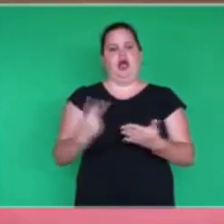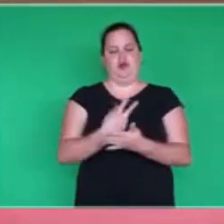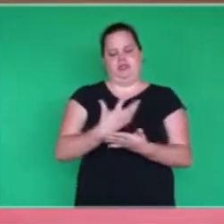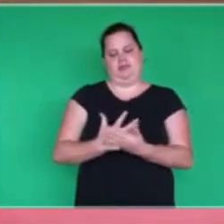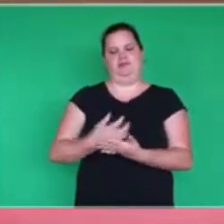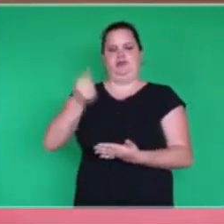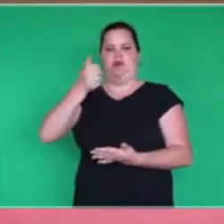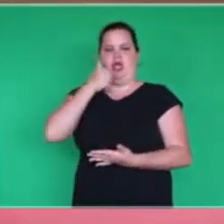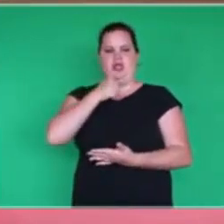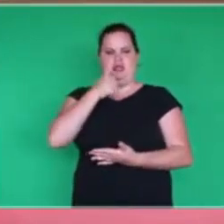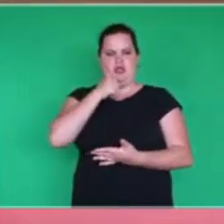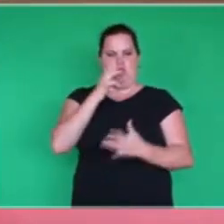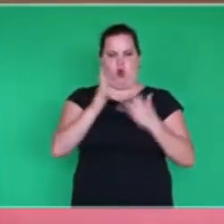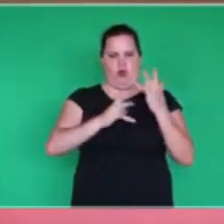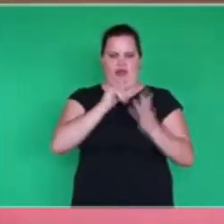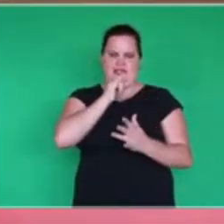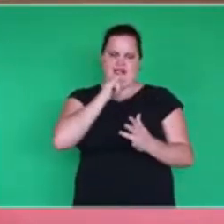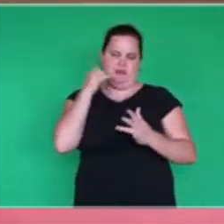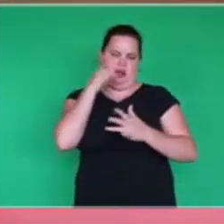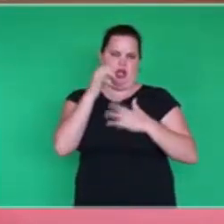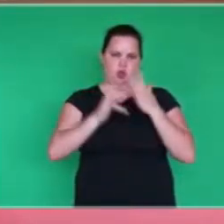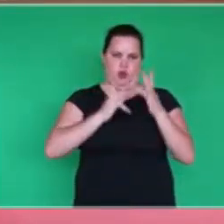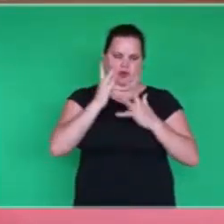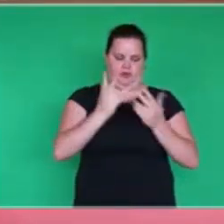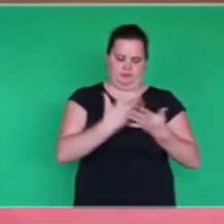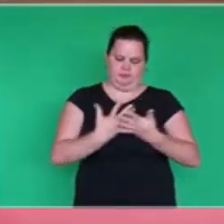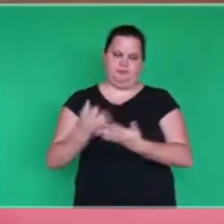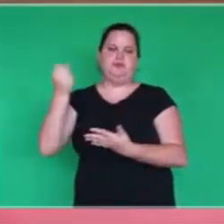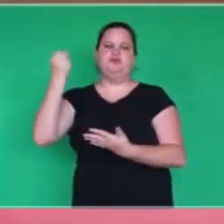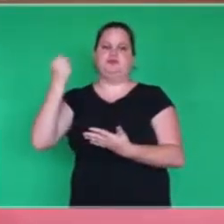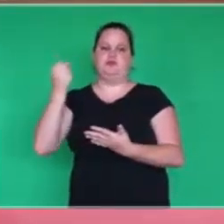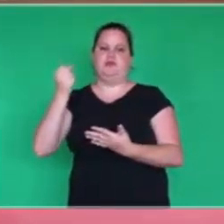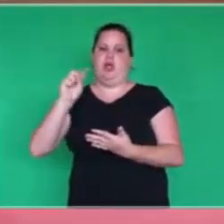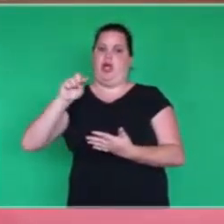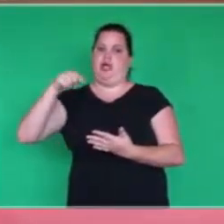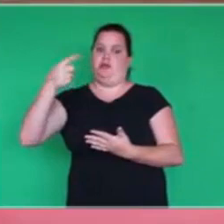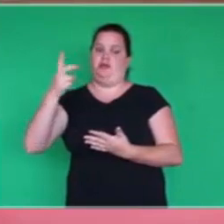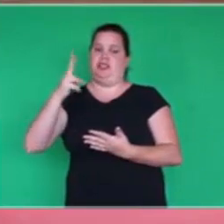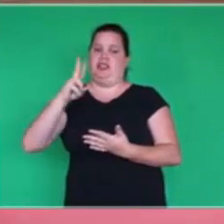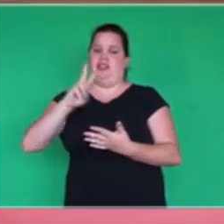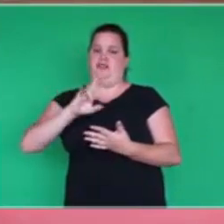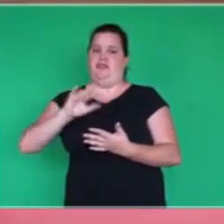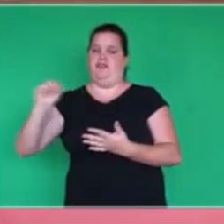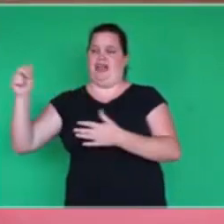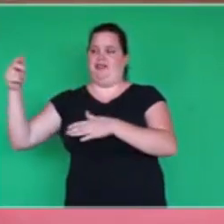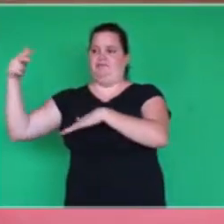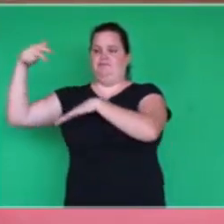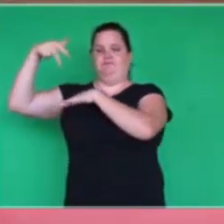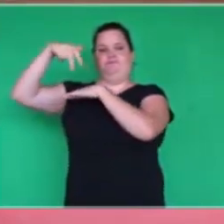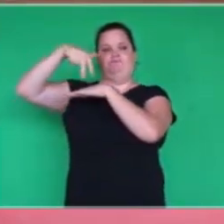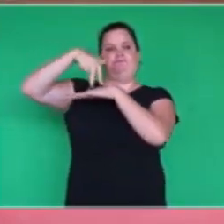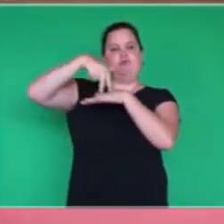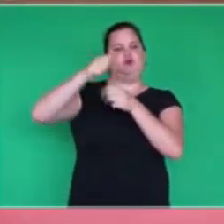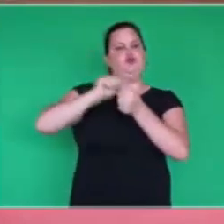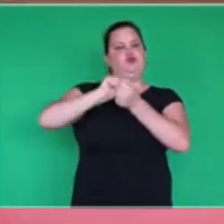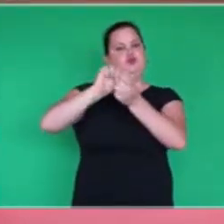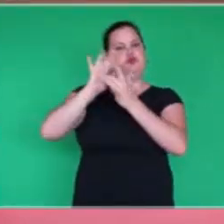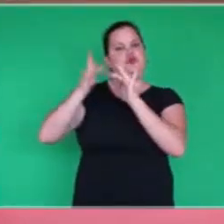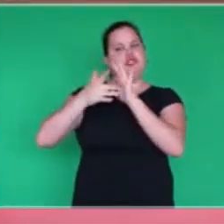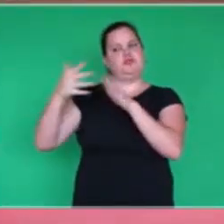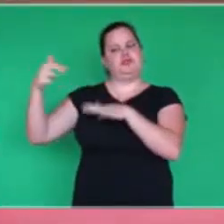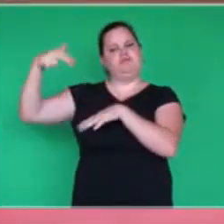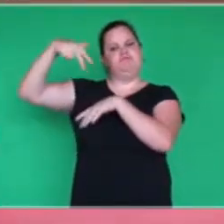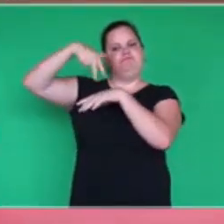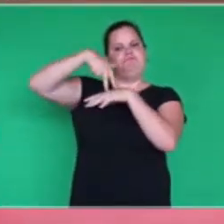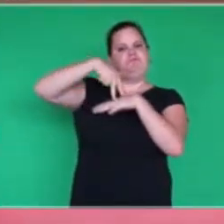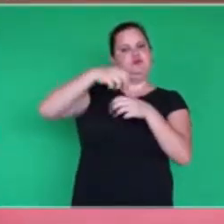which will now be the wife, the church, shall descend with Christ during the second moment. At that